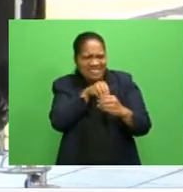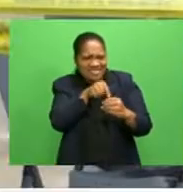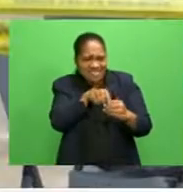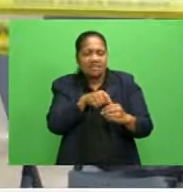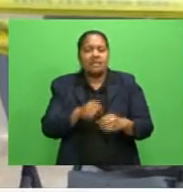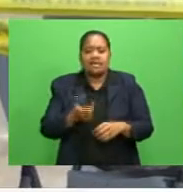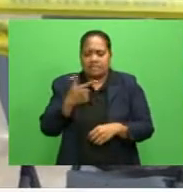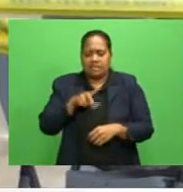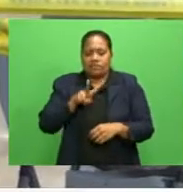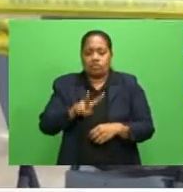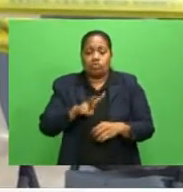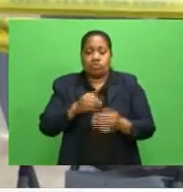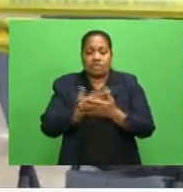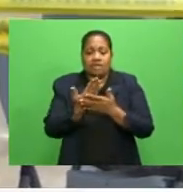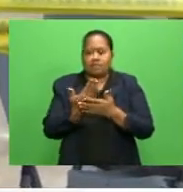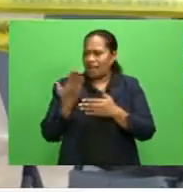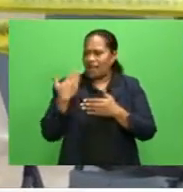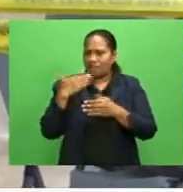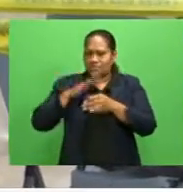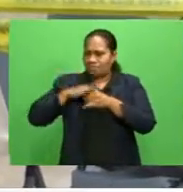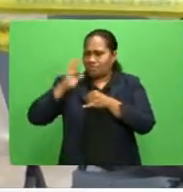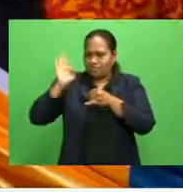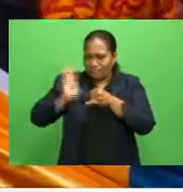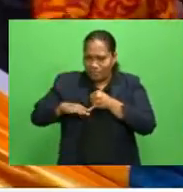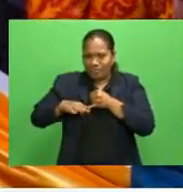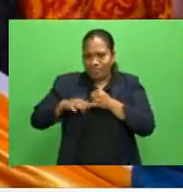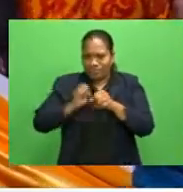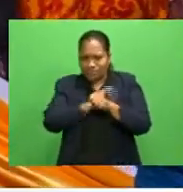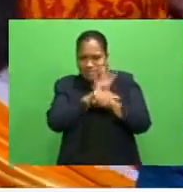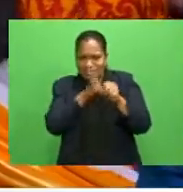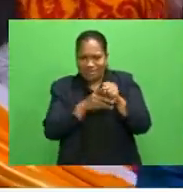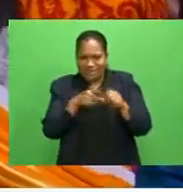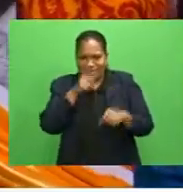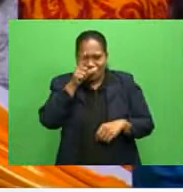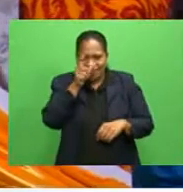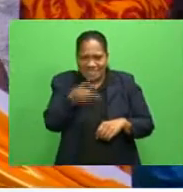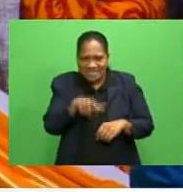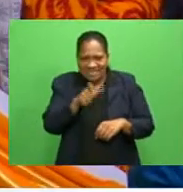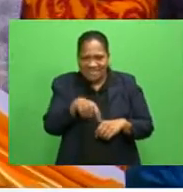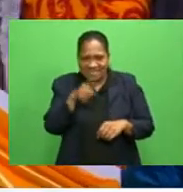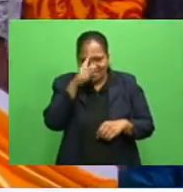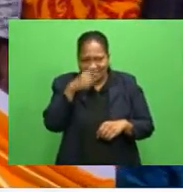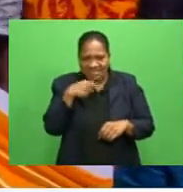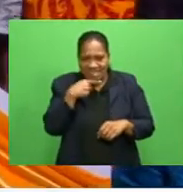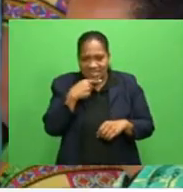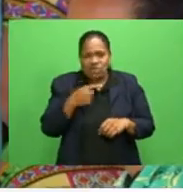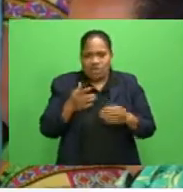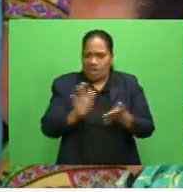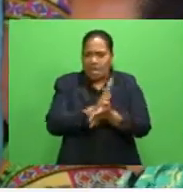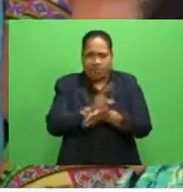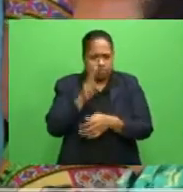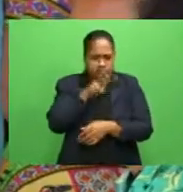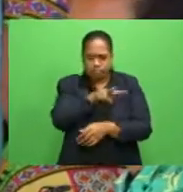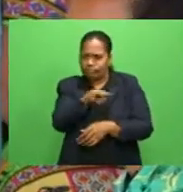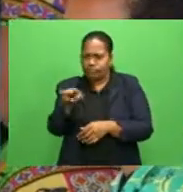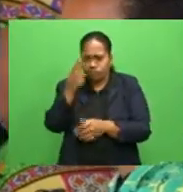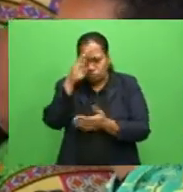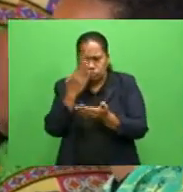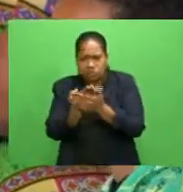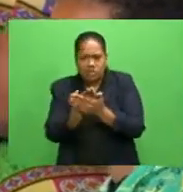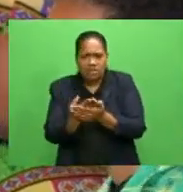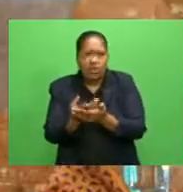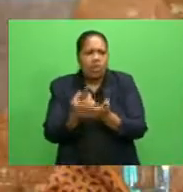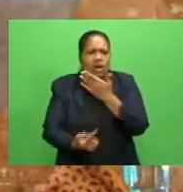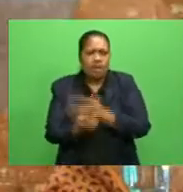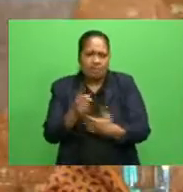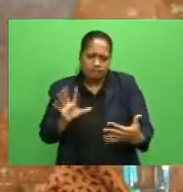last one. Bainimarama says he is happy to see students connecting with their friends and teachers after months of